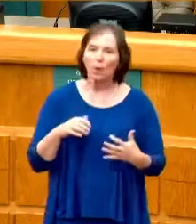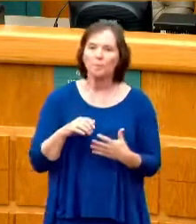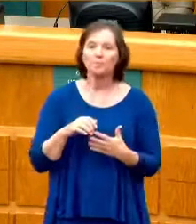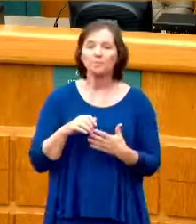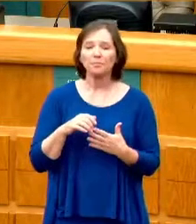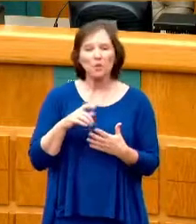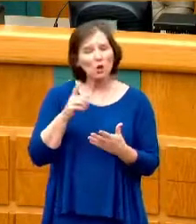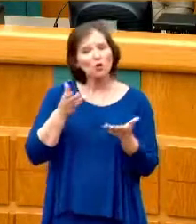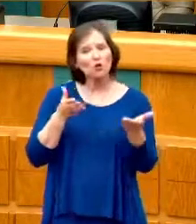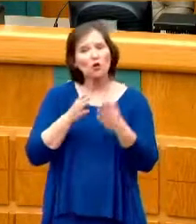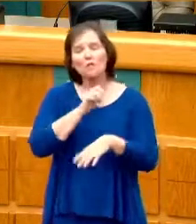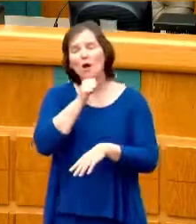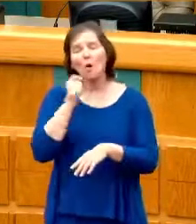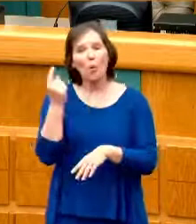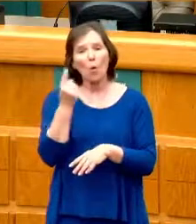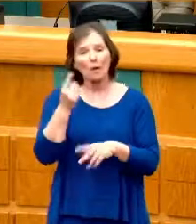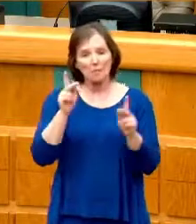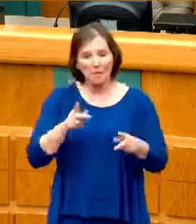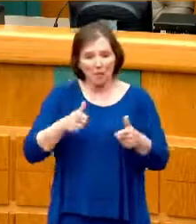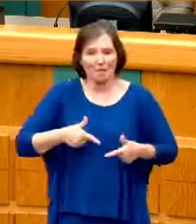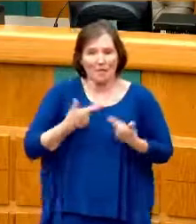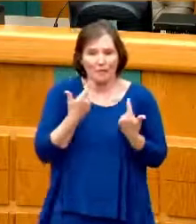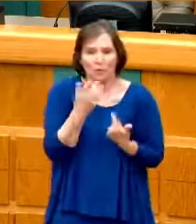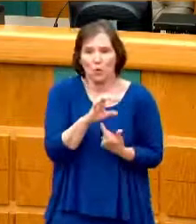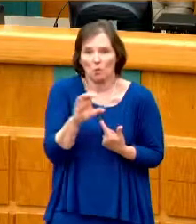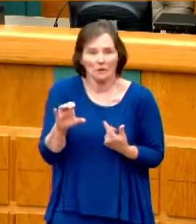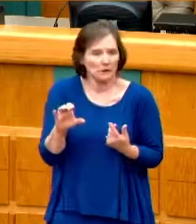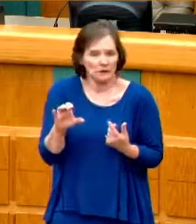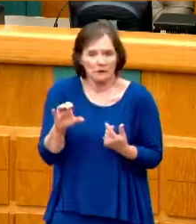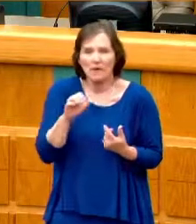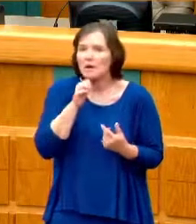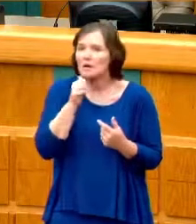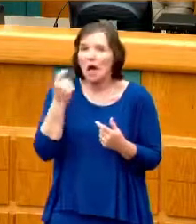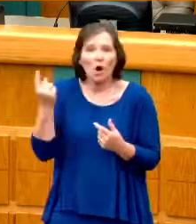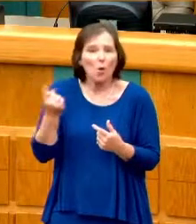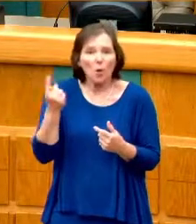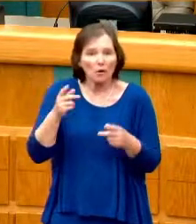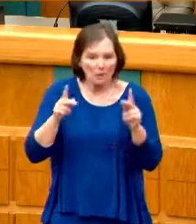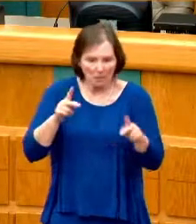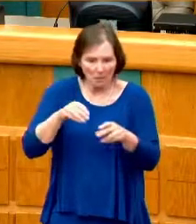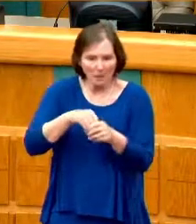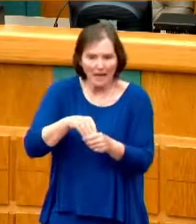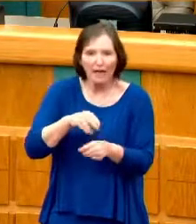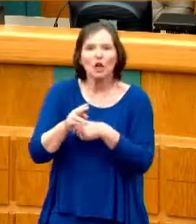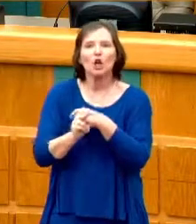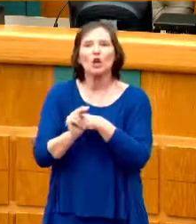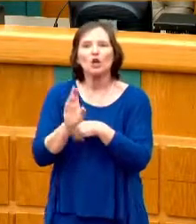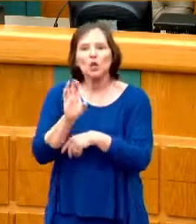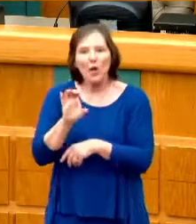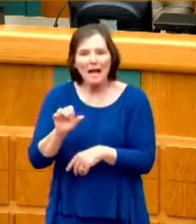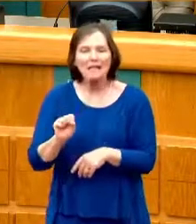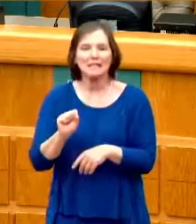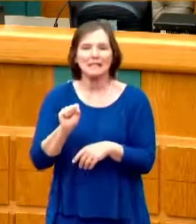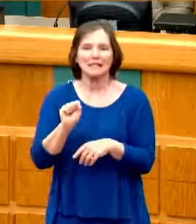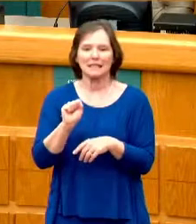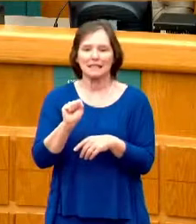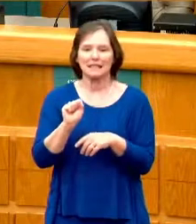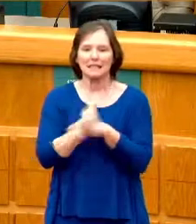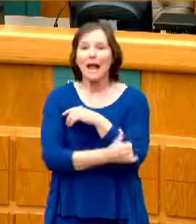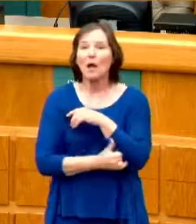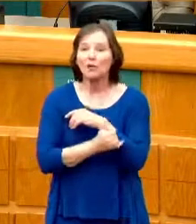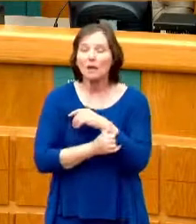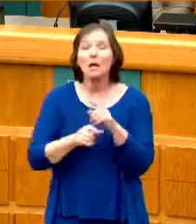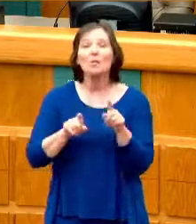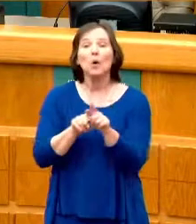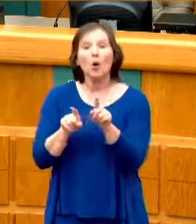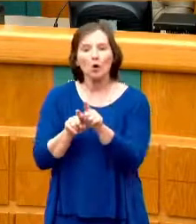residents of City of Corpus Christi and not just the residents of Nueces County, but to serve our region, the Coastal